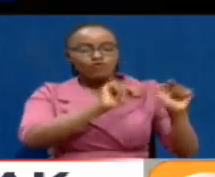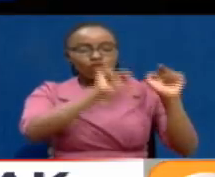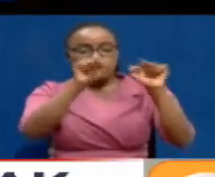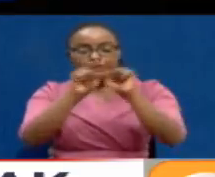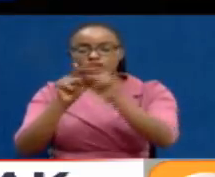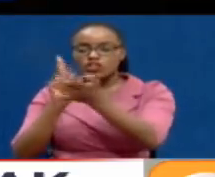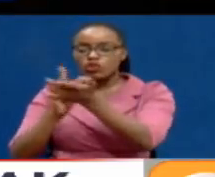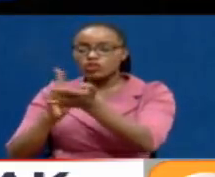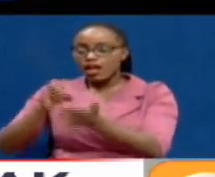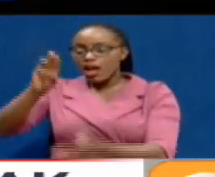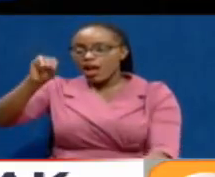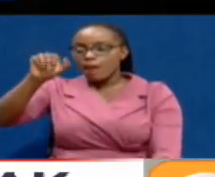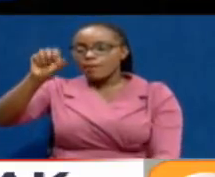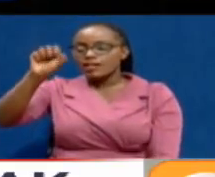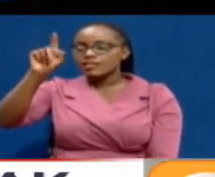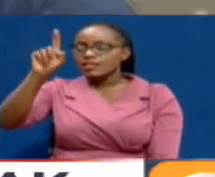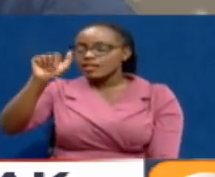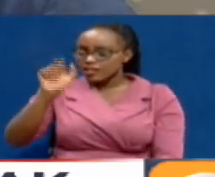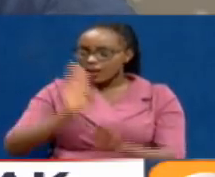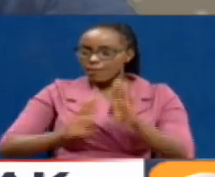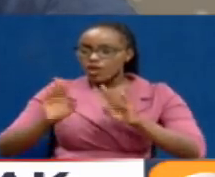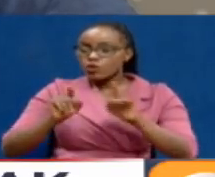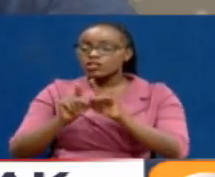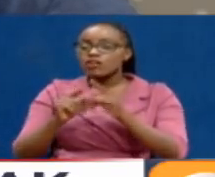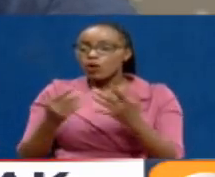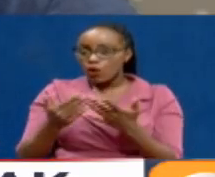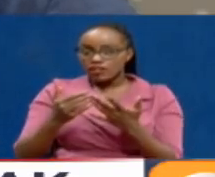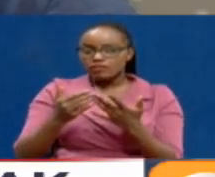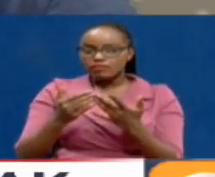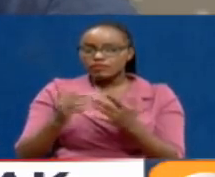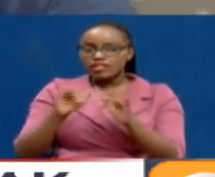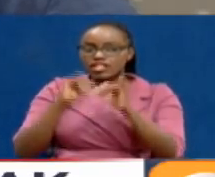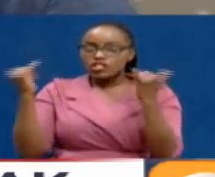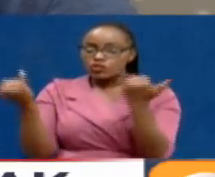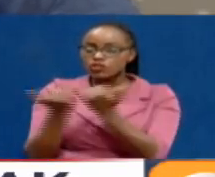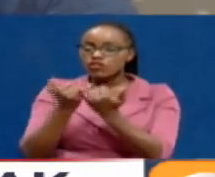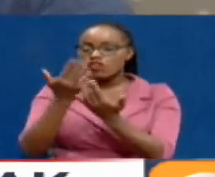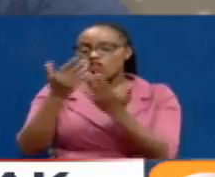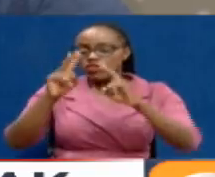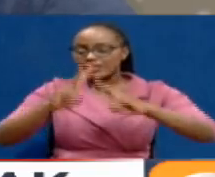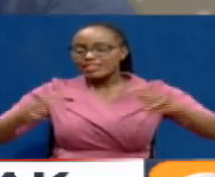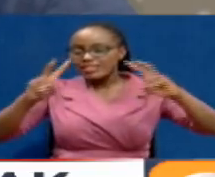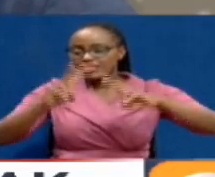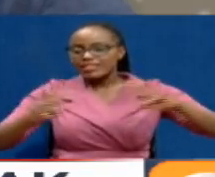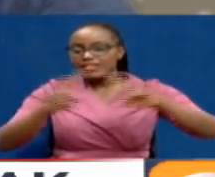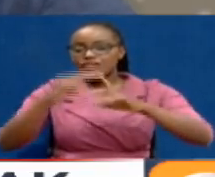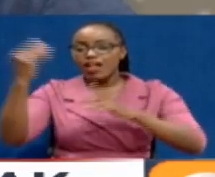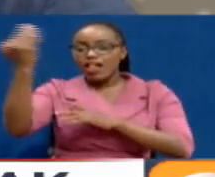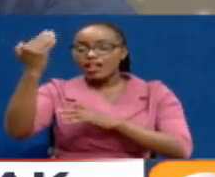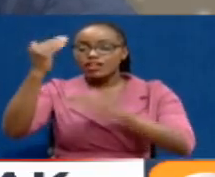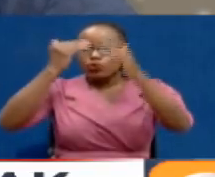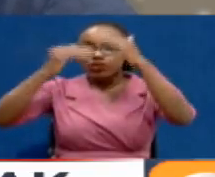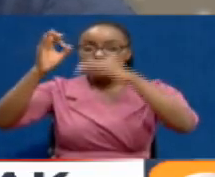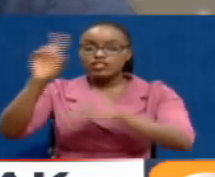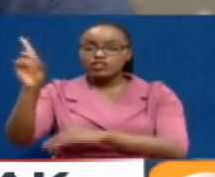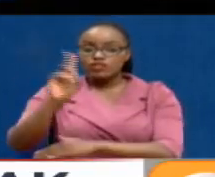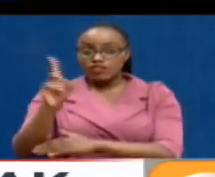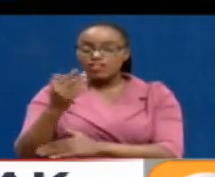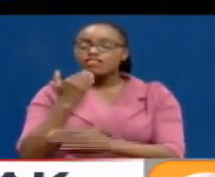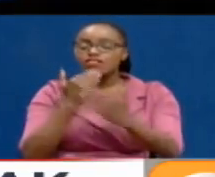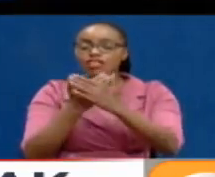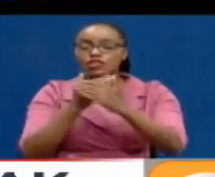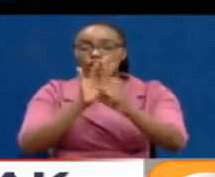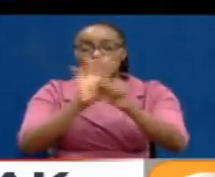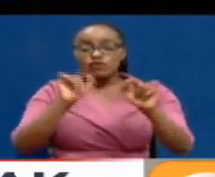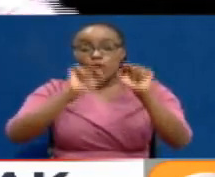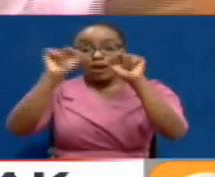also Dr. Moses Masika, virologist from CAVI ICR, which is the Institute of Clinical Research, and also a lecturer at UON. Thank you so much for making